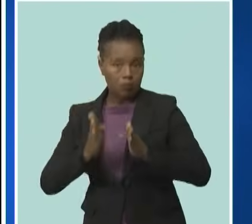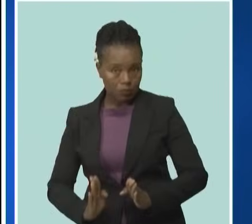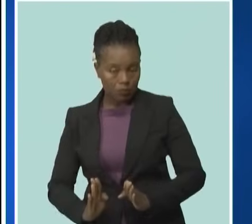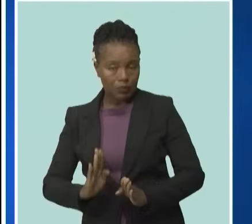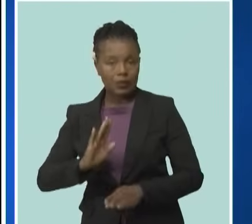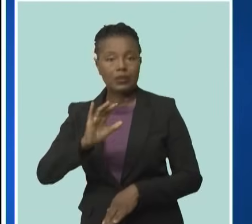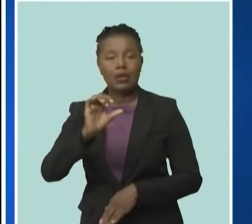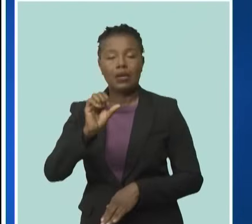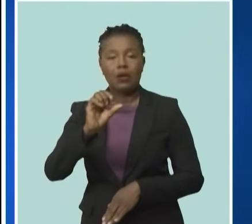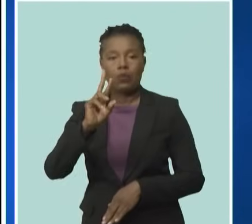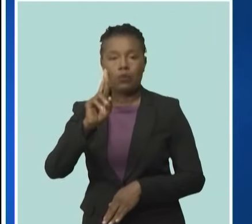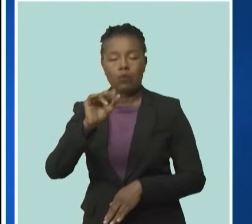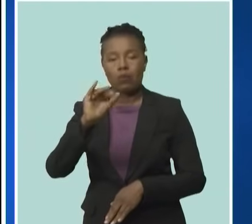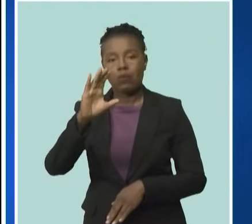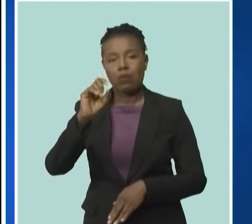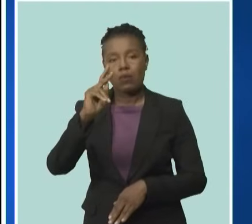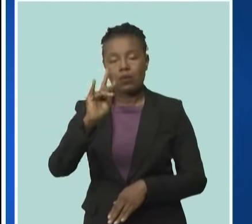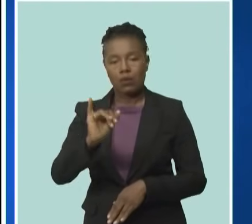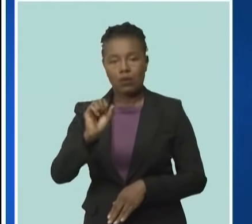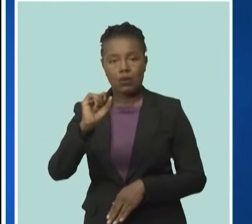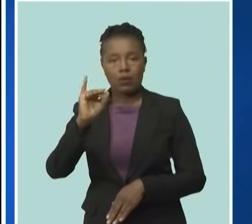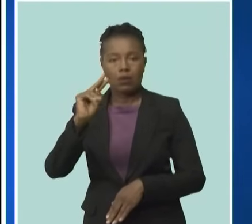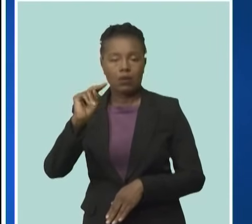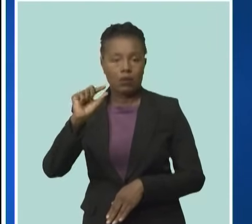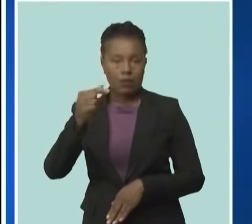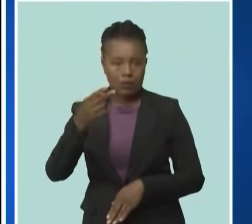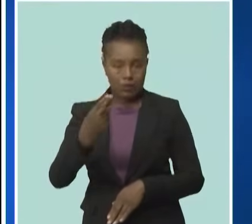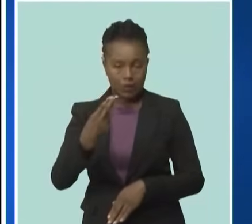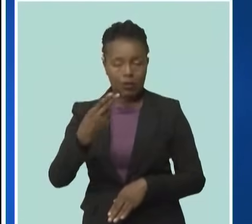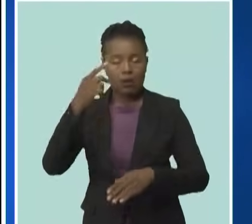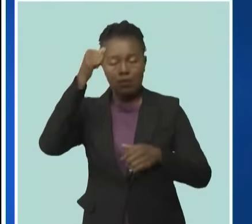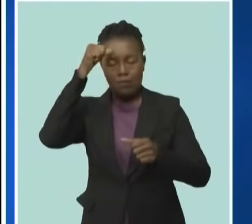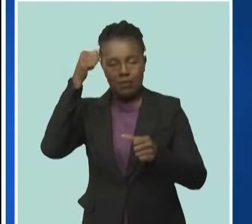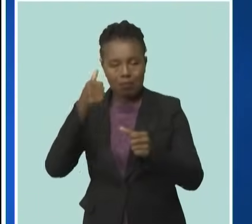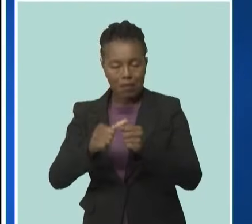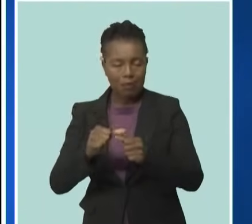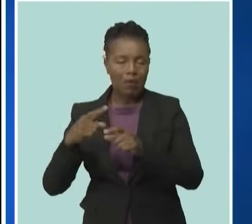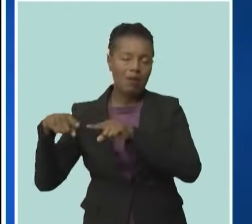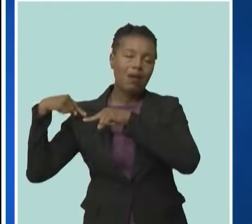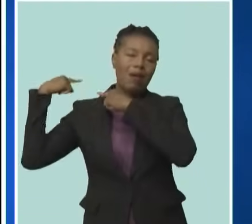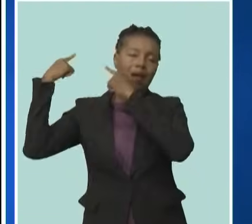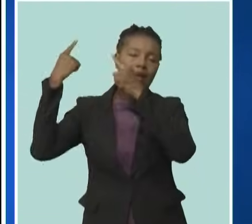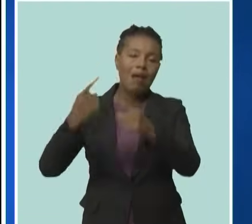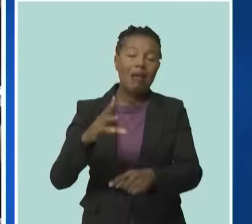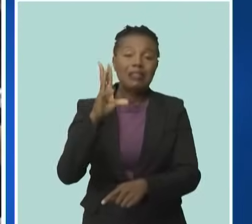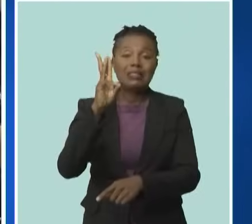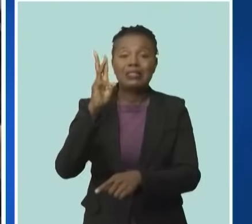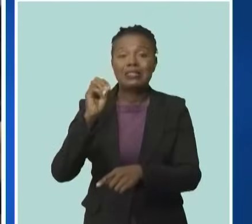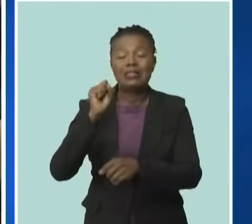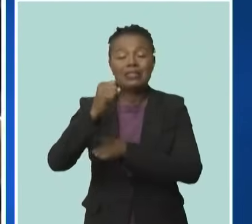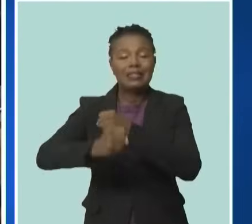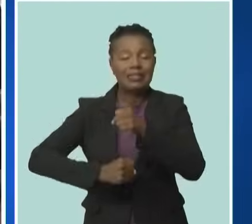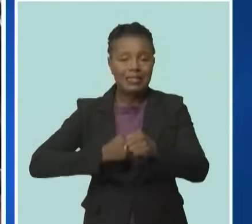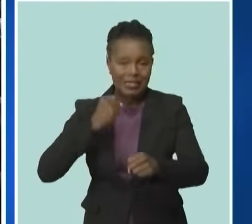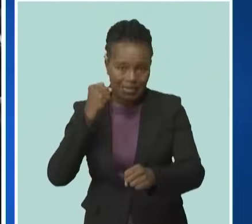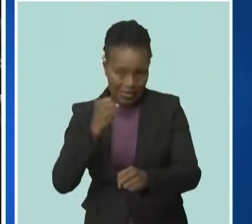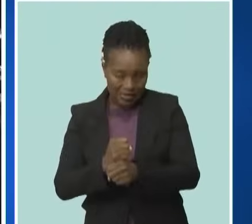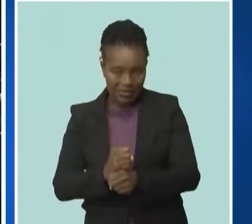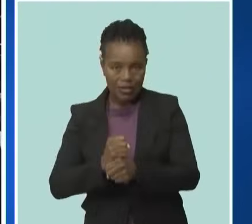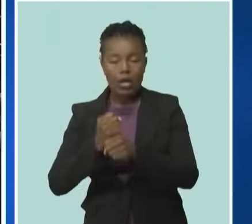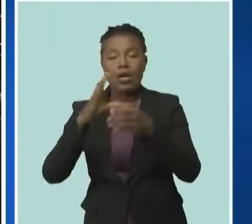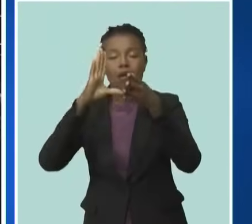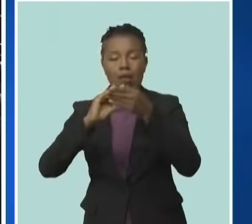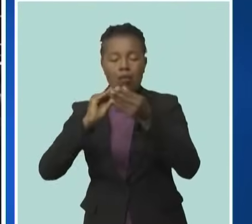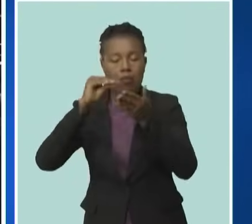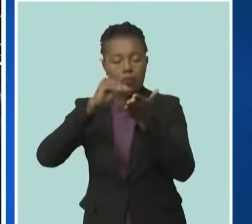as a fearless and influential voice in regional media for over 6 decades. And as a courageous man